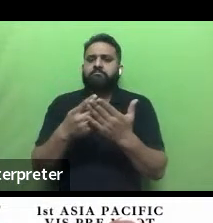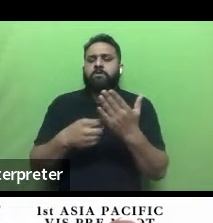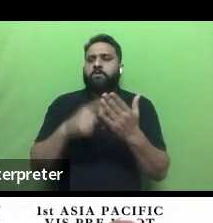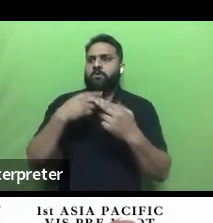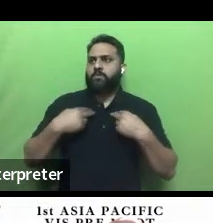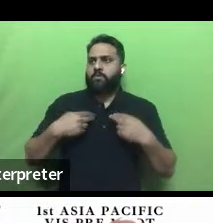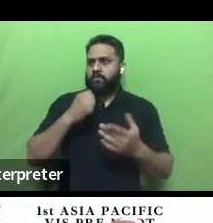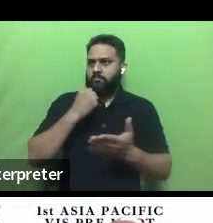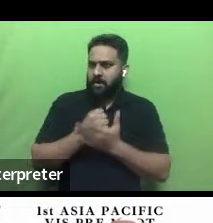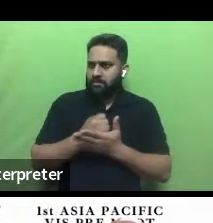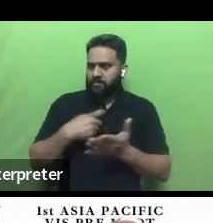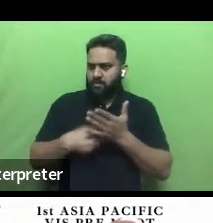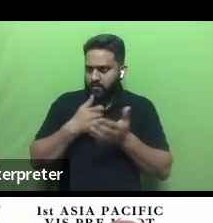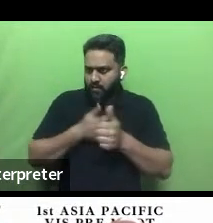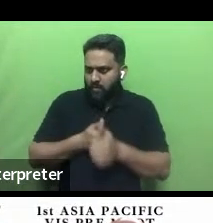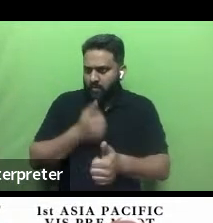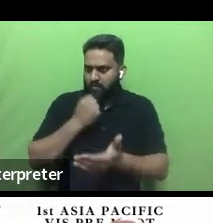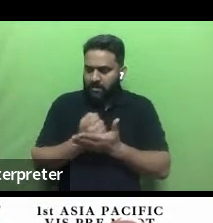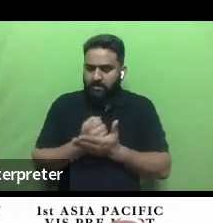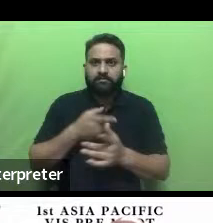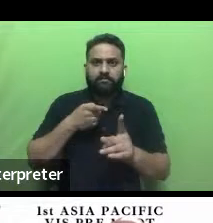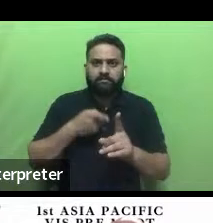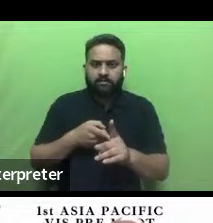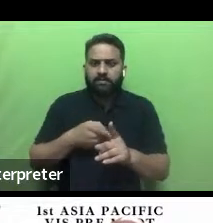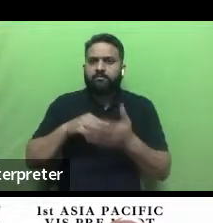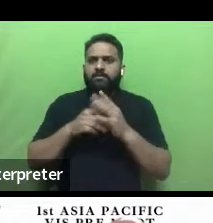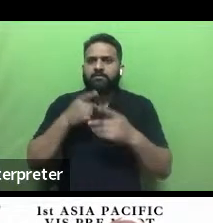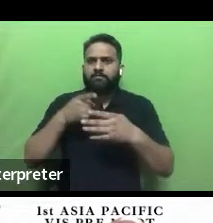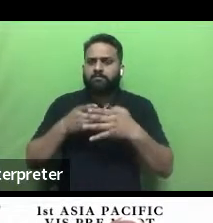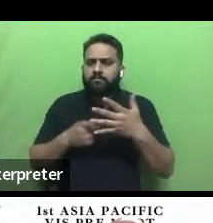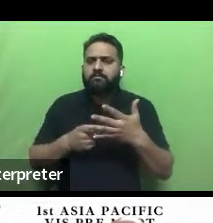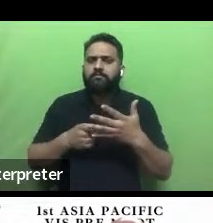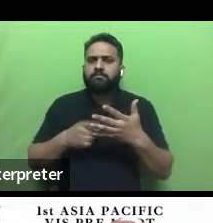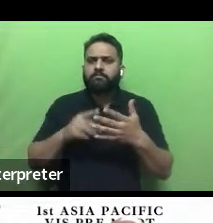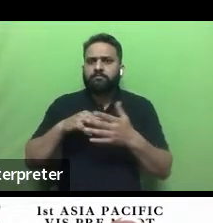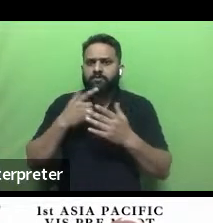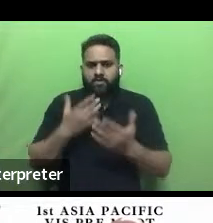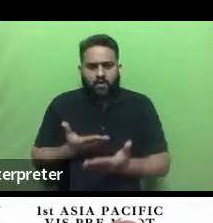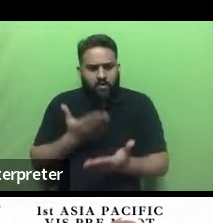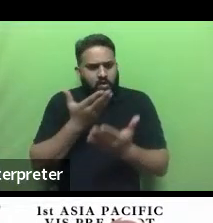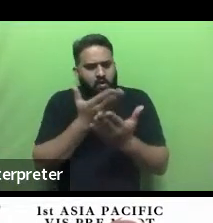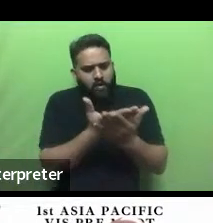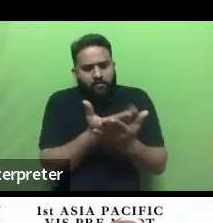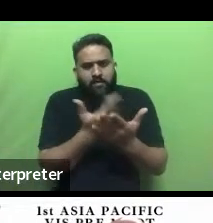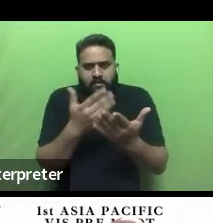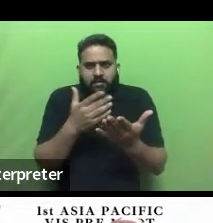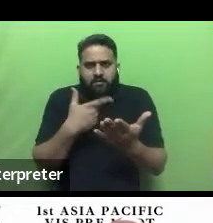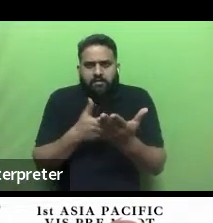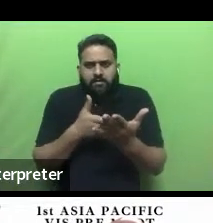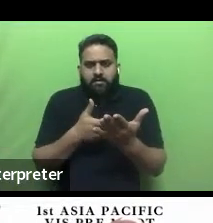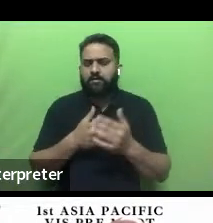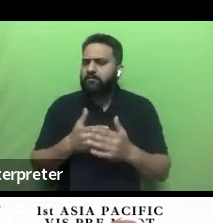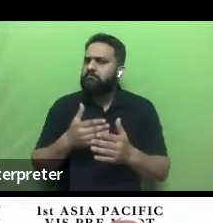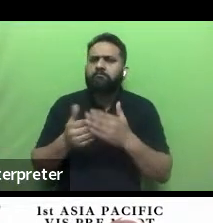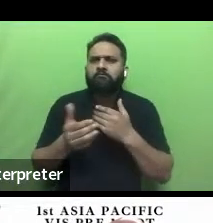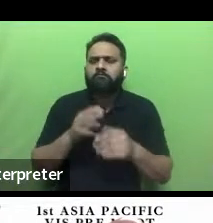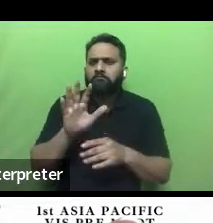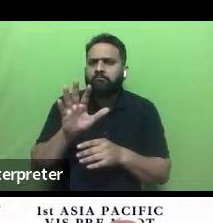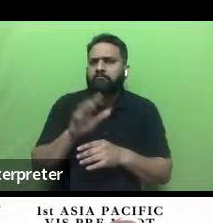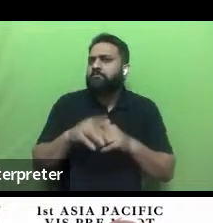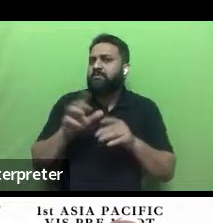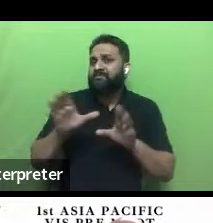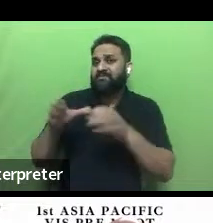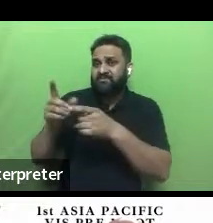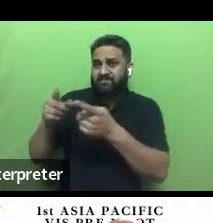binding acceptance because it indicates assent to the offer made by the claimant. However, what the opposing